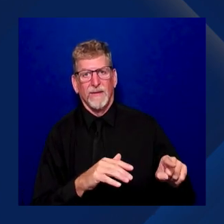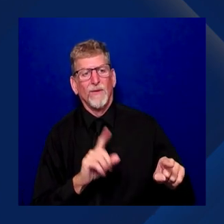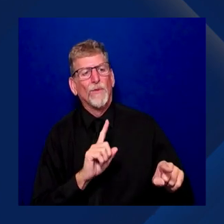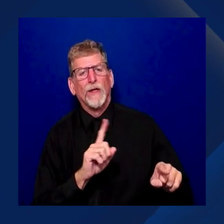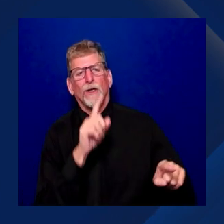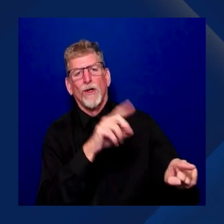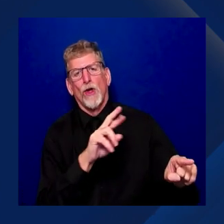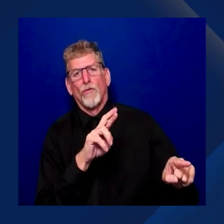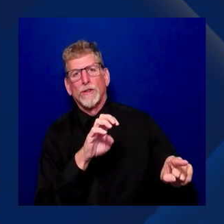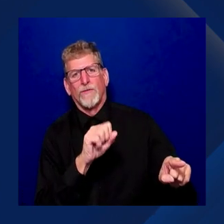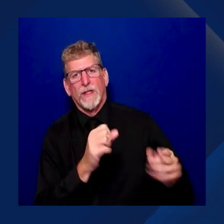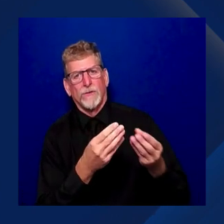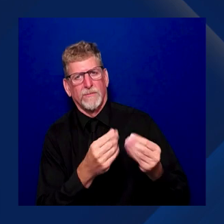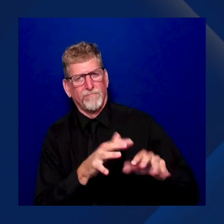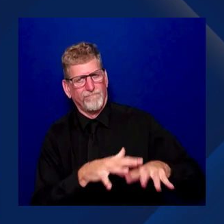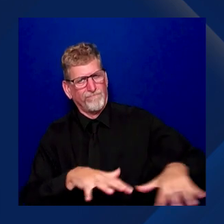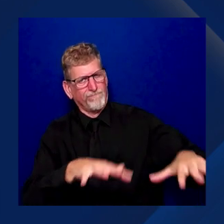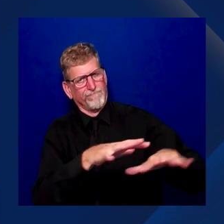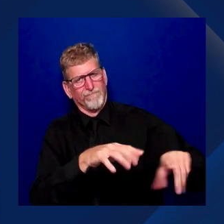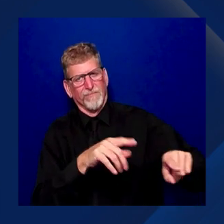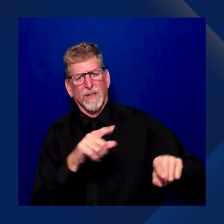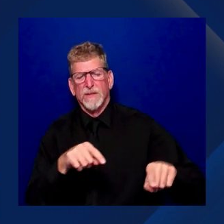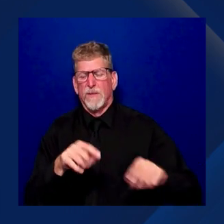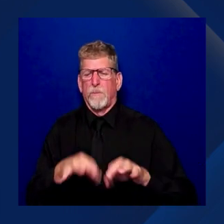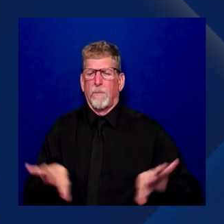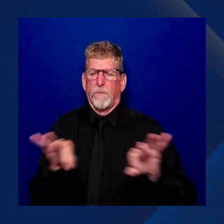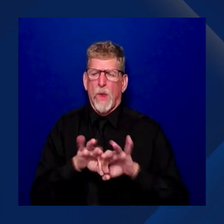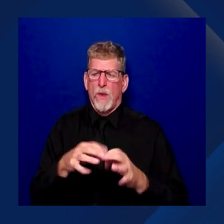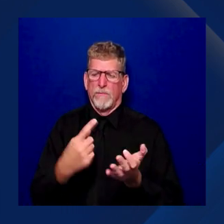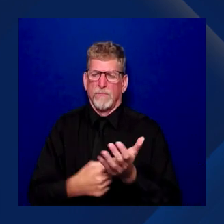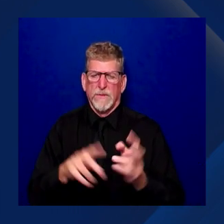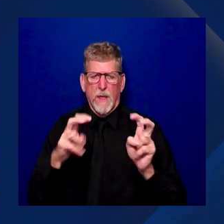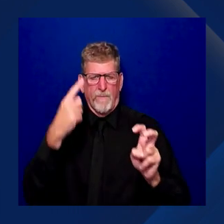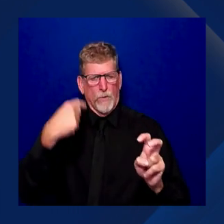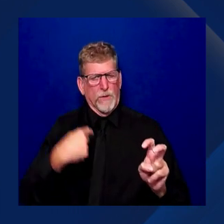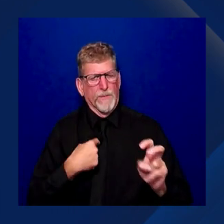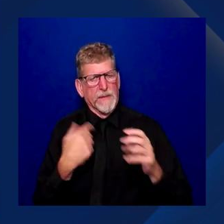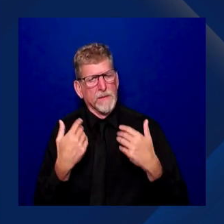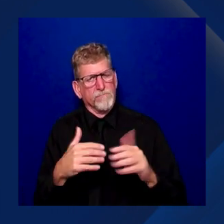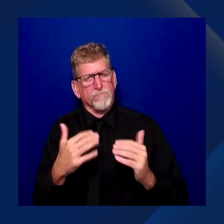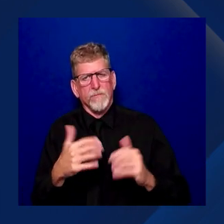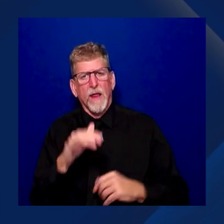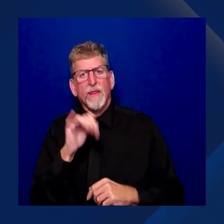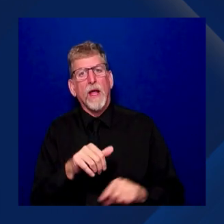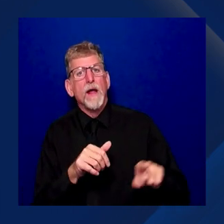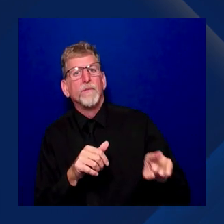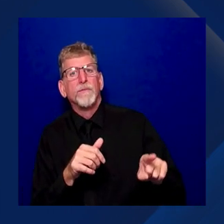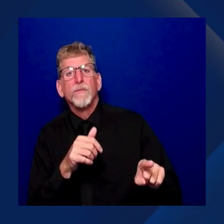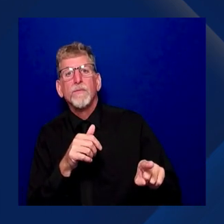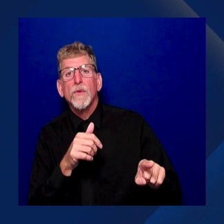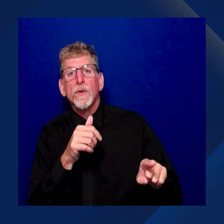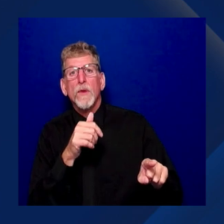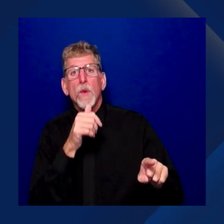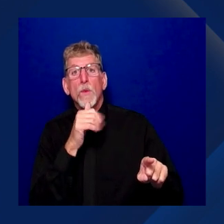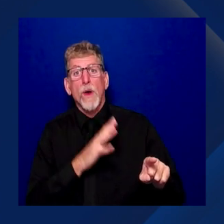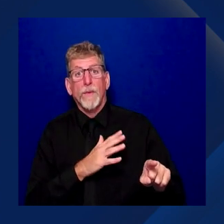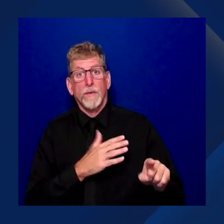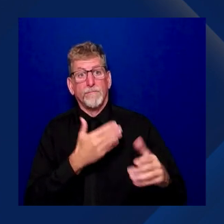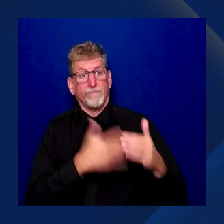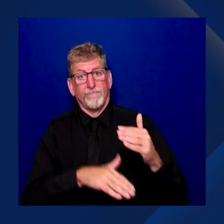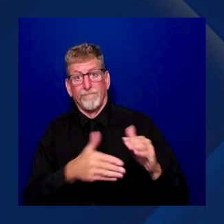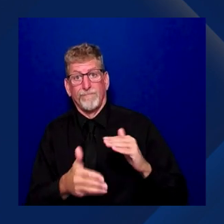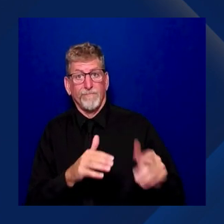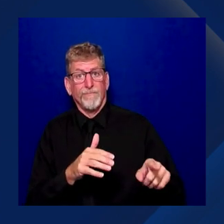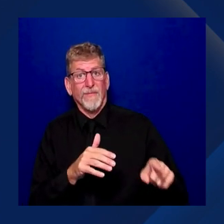burden of maternal mortality. In Arizona alone, American women and Alaska Native women have the highest